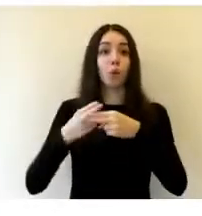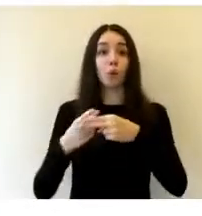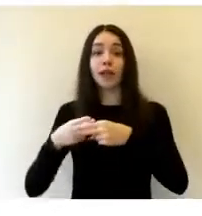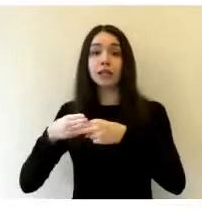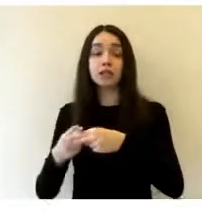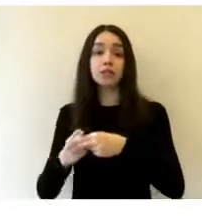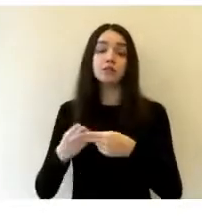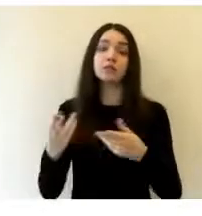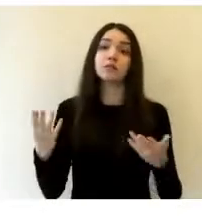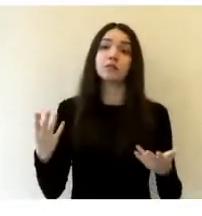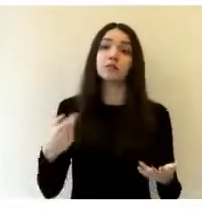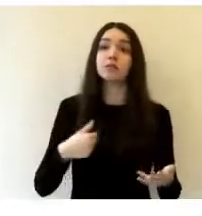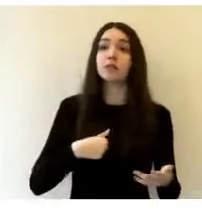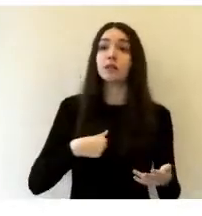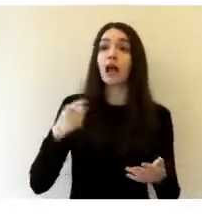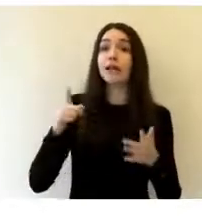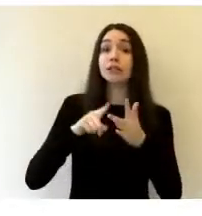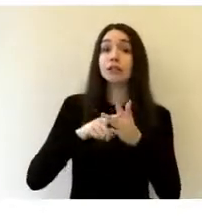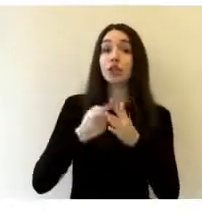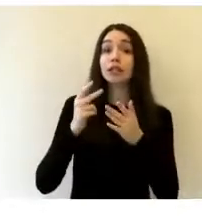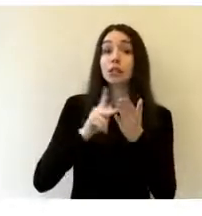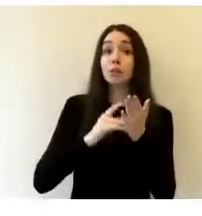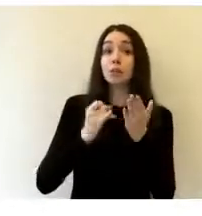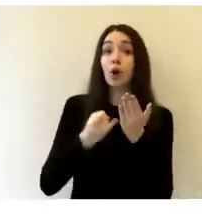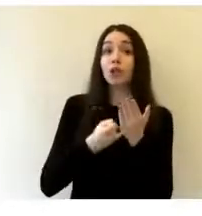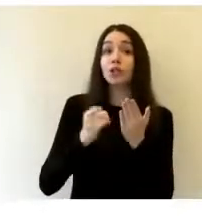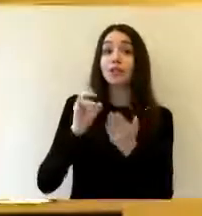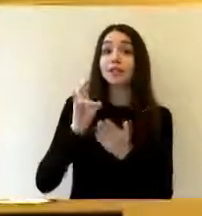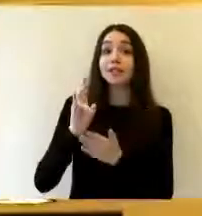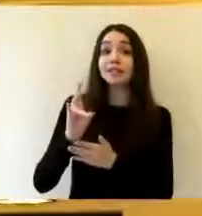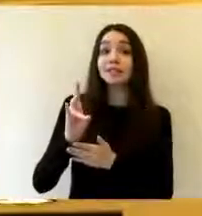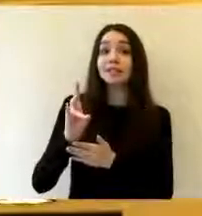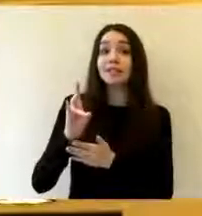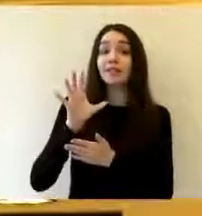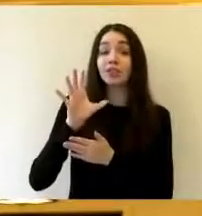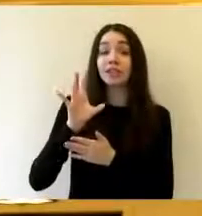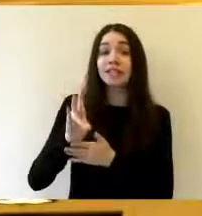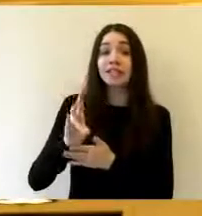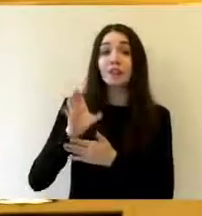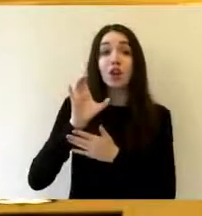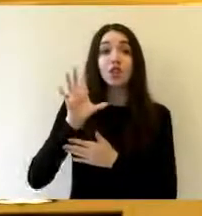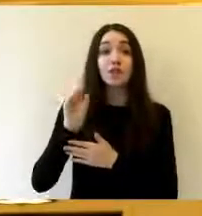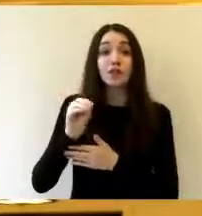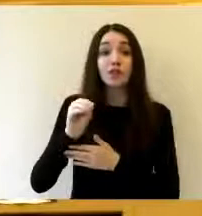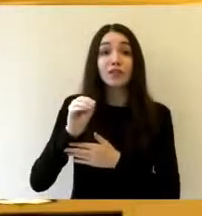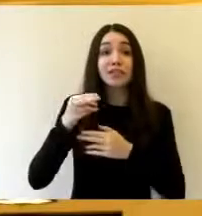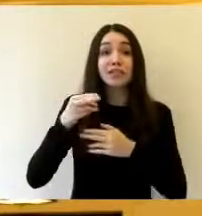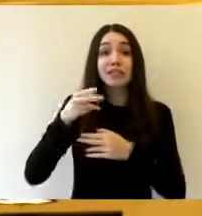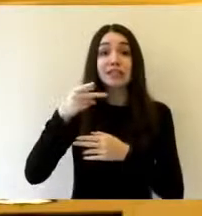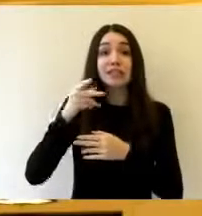I mean, when I started on this, it was 750 pounds. Is that big enough? You wouldn't want to drop it on your toe.